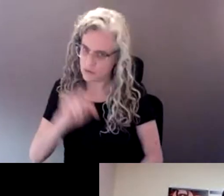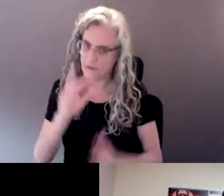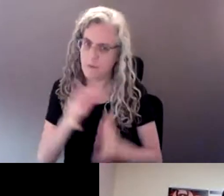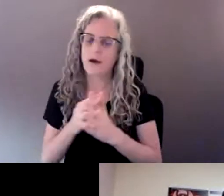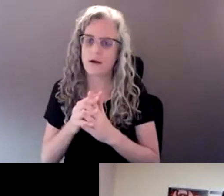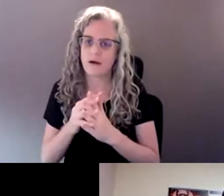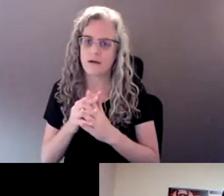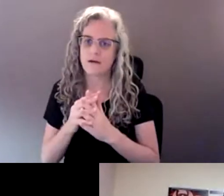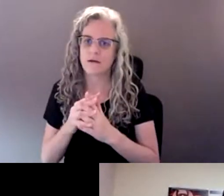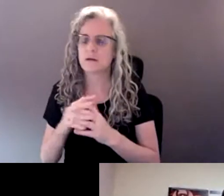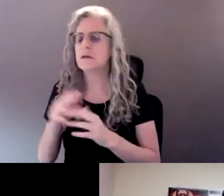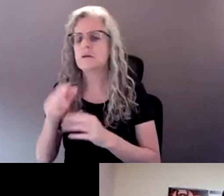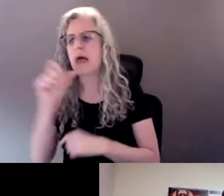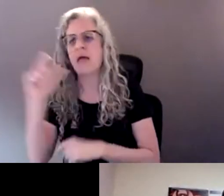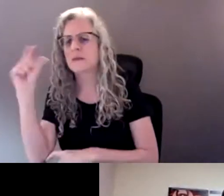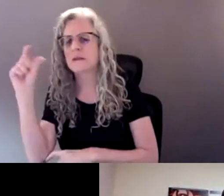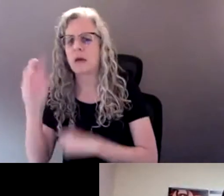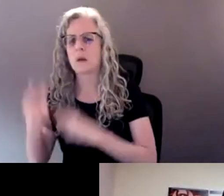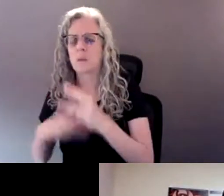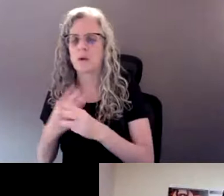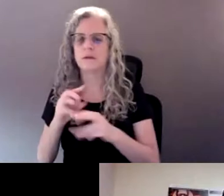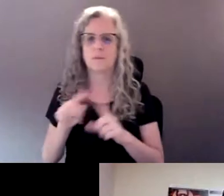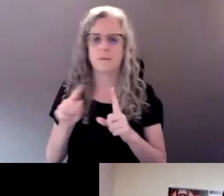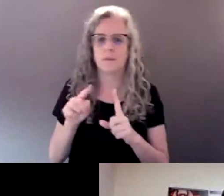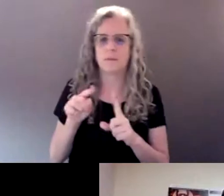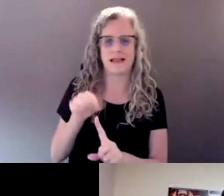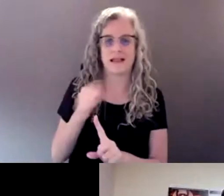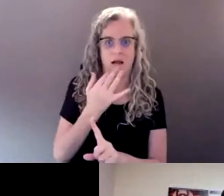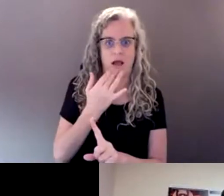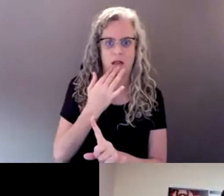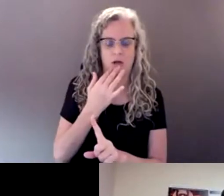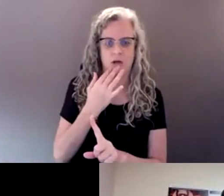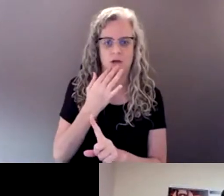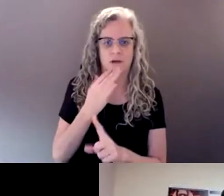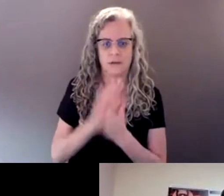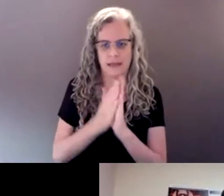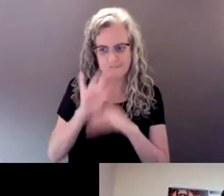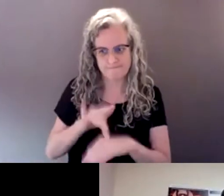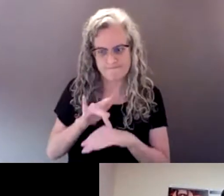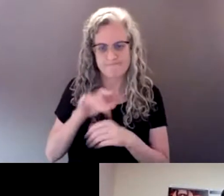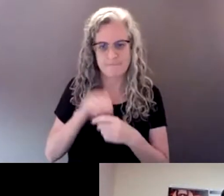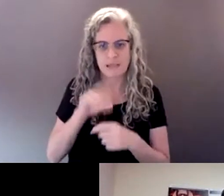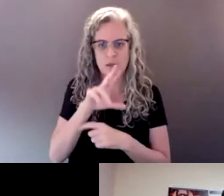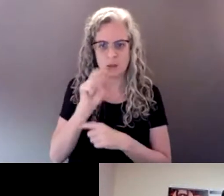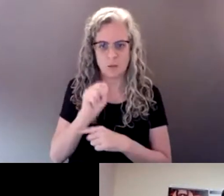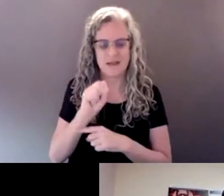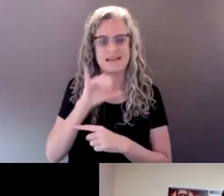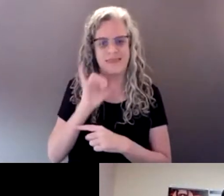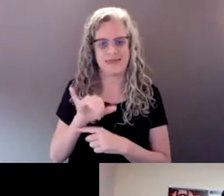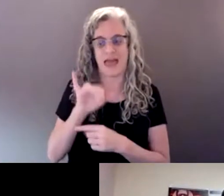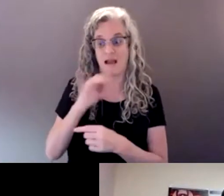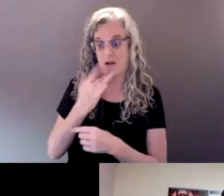so much color in the Islamic world, the emergence of the problem of color in the US as the central problem of race